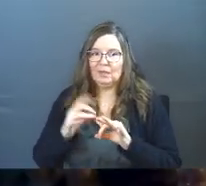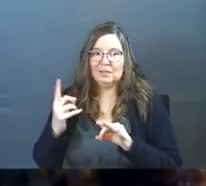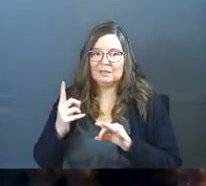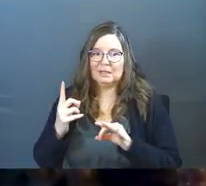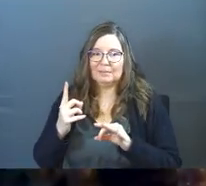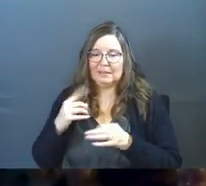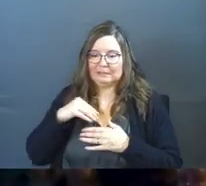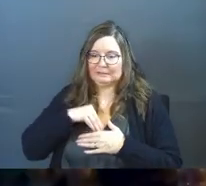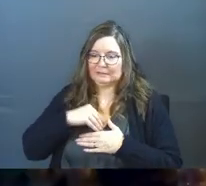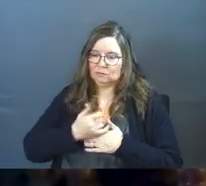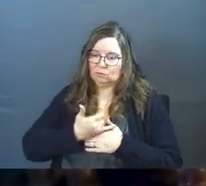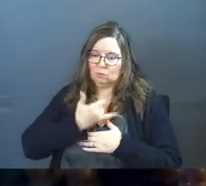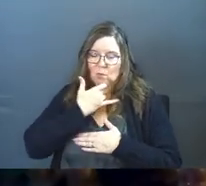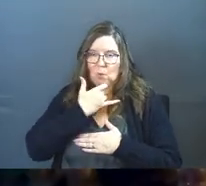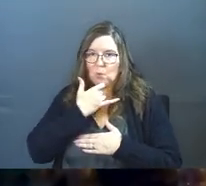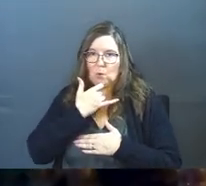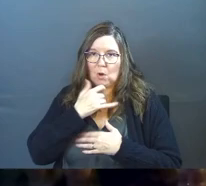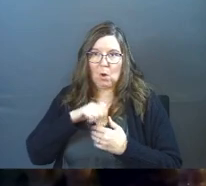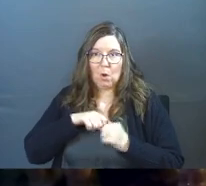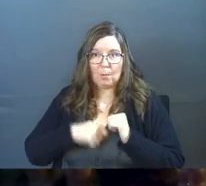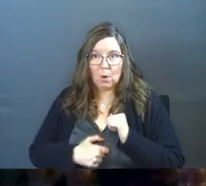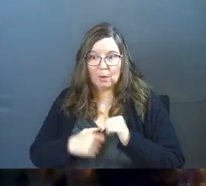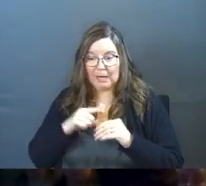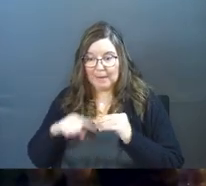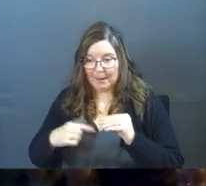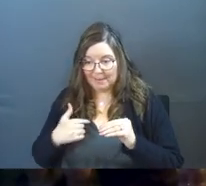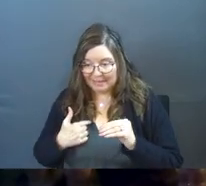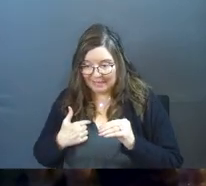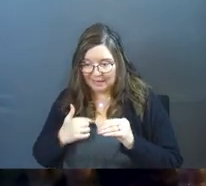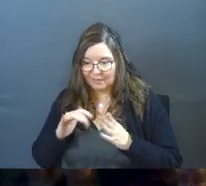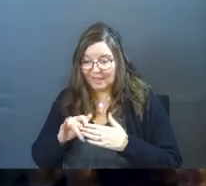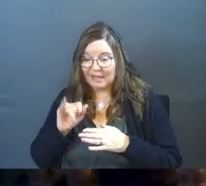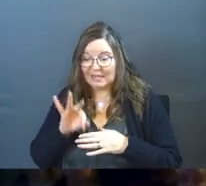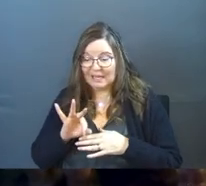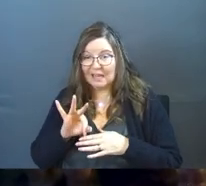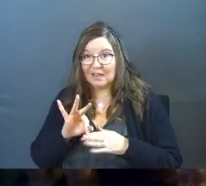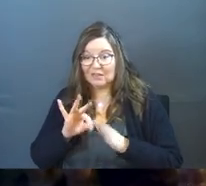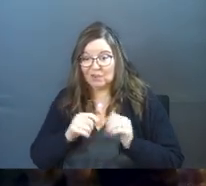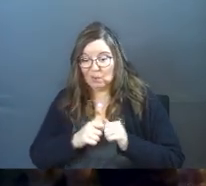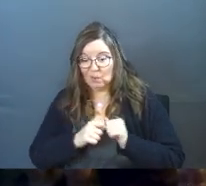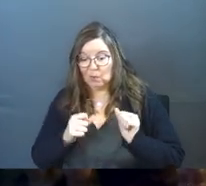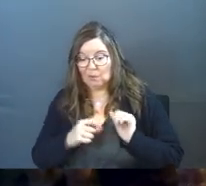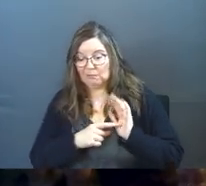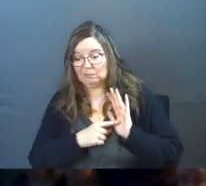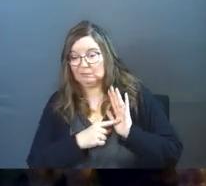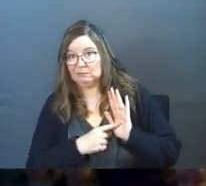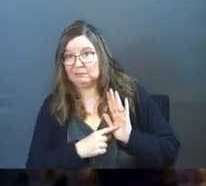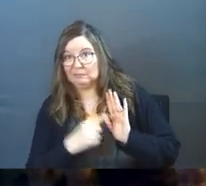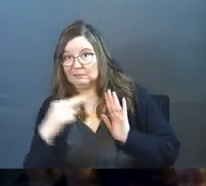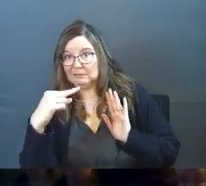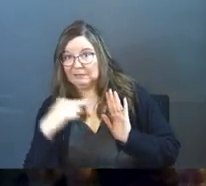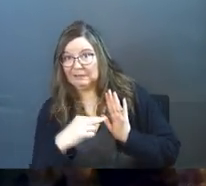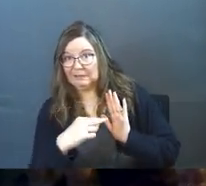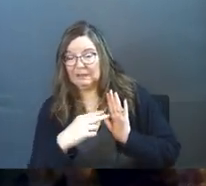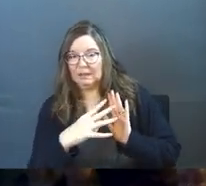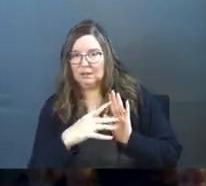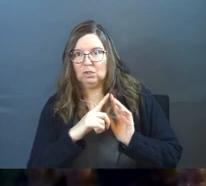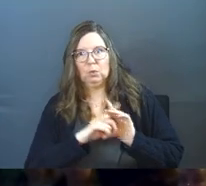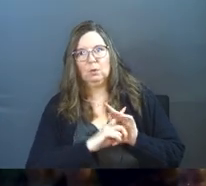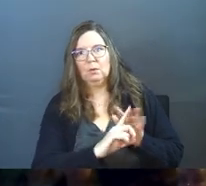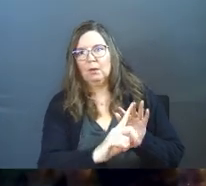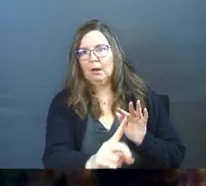something so inherently flawed or broken about me that if you did into me see, you would